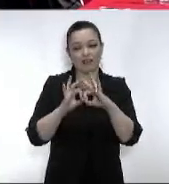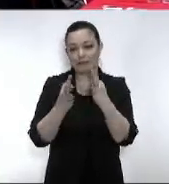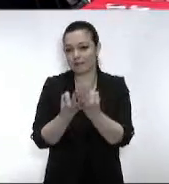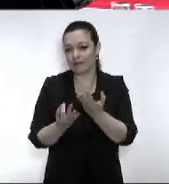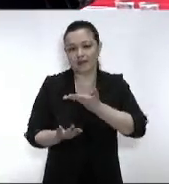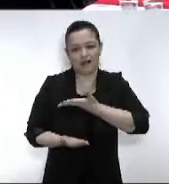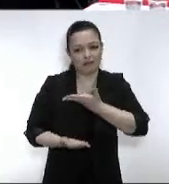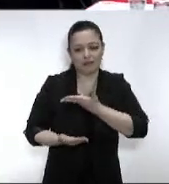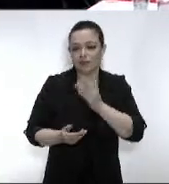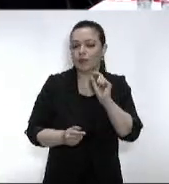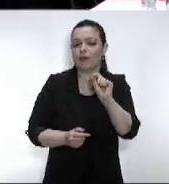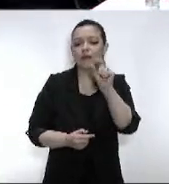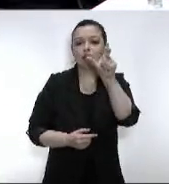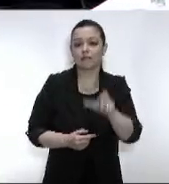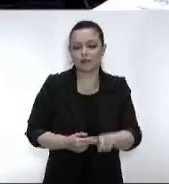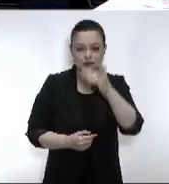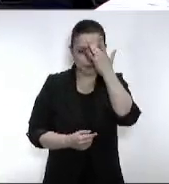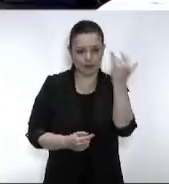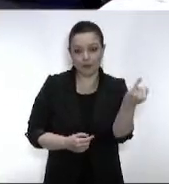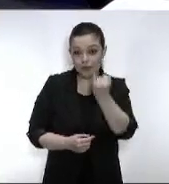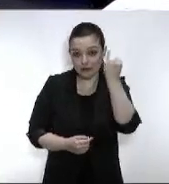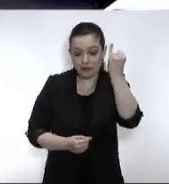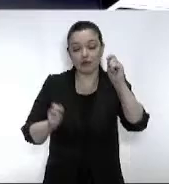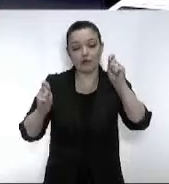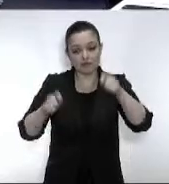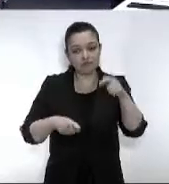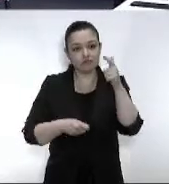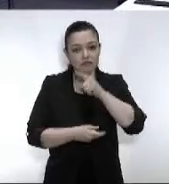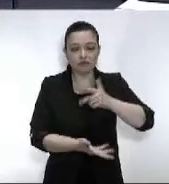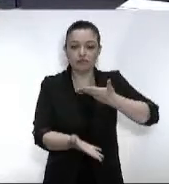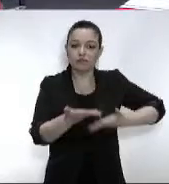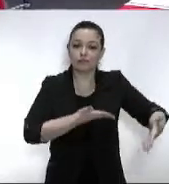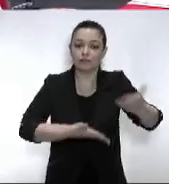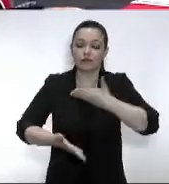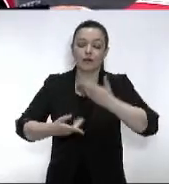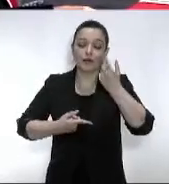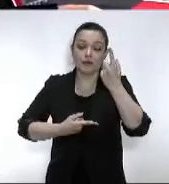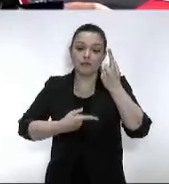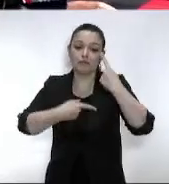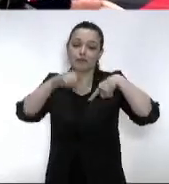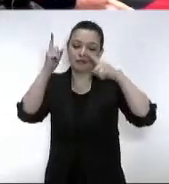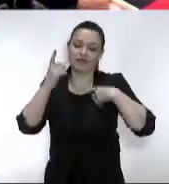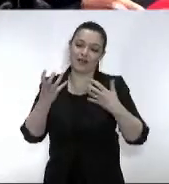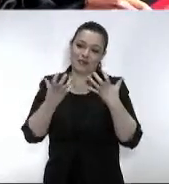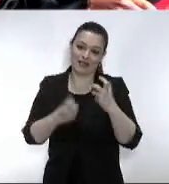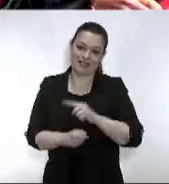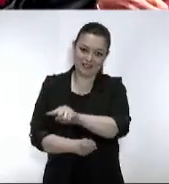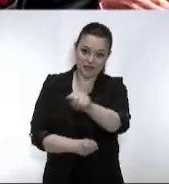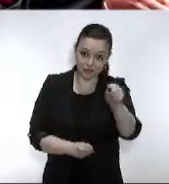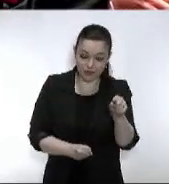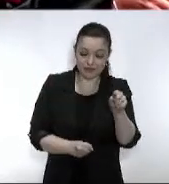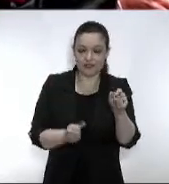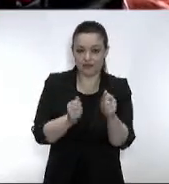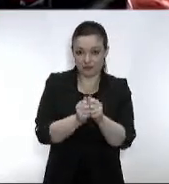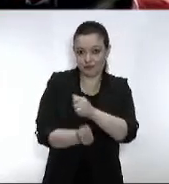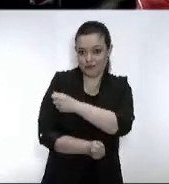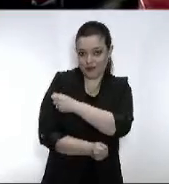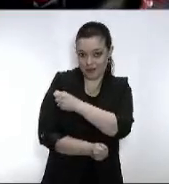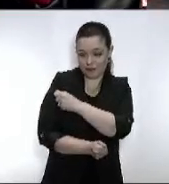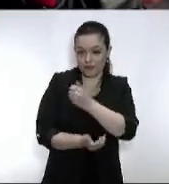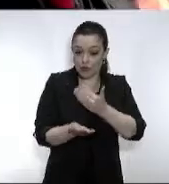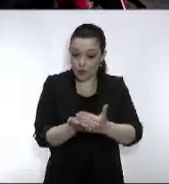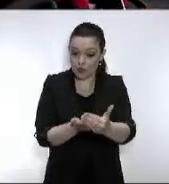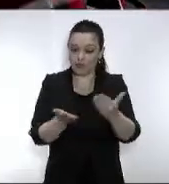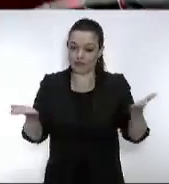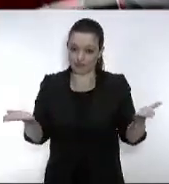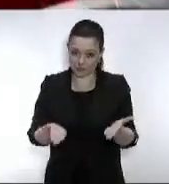family members, friends. This way I think you'll be able to get that success that I'm